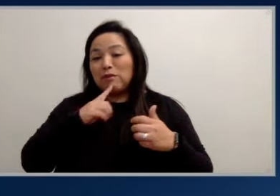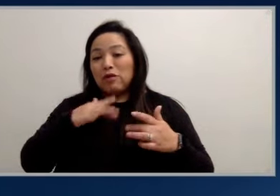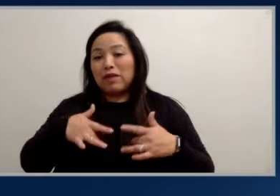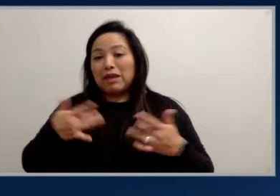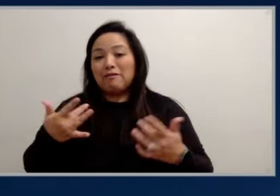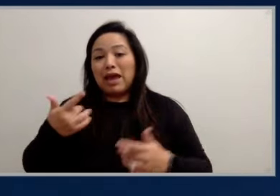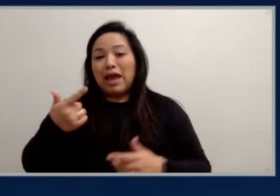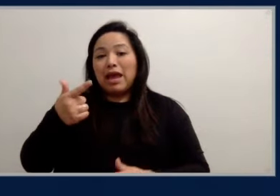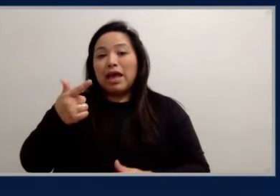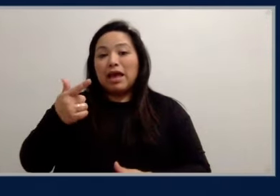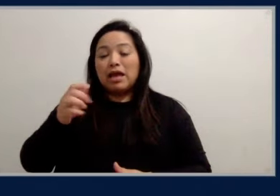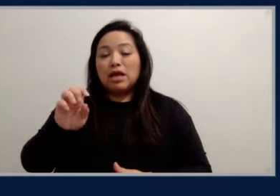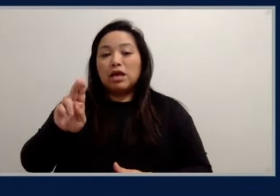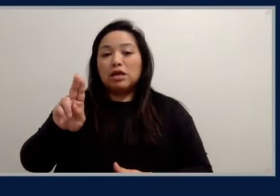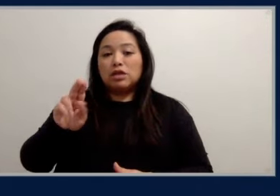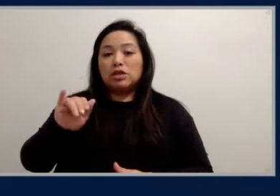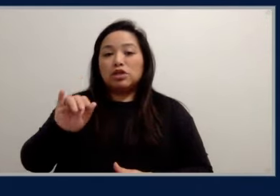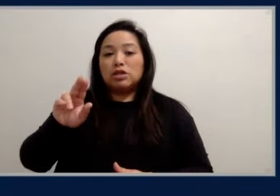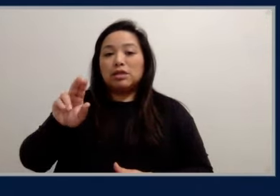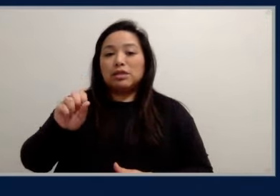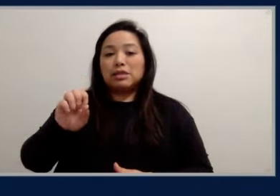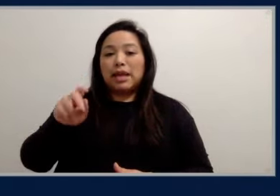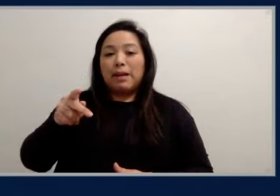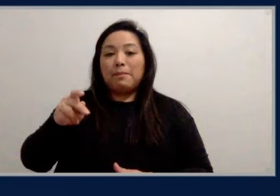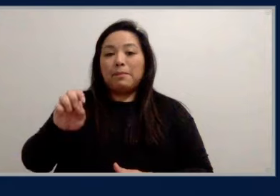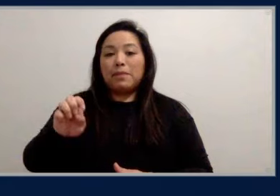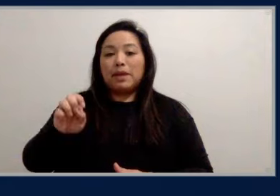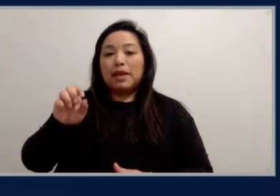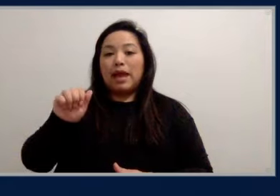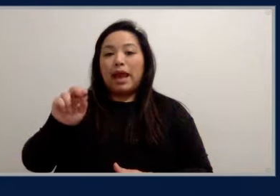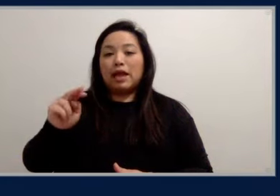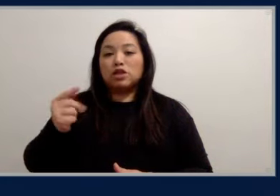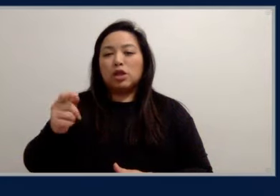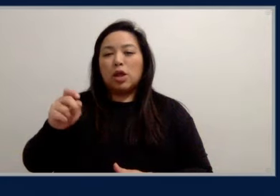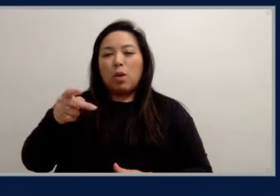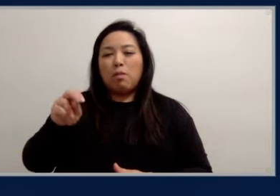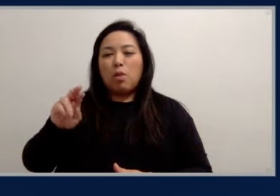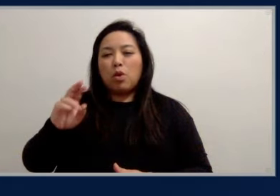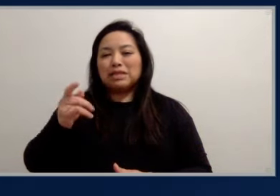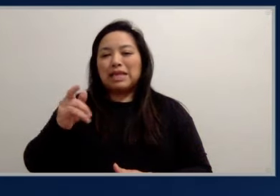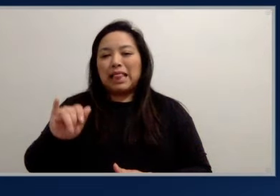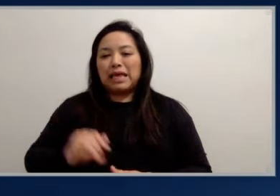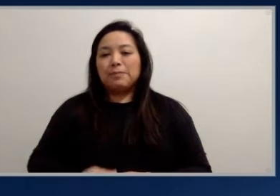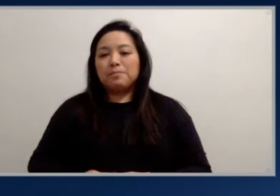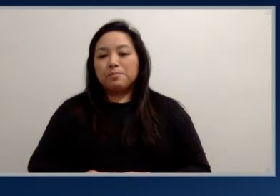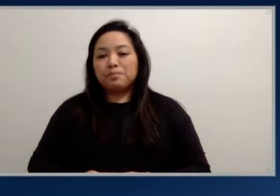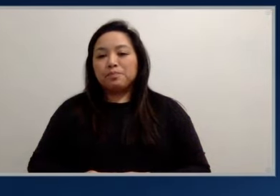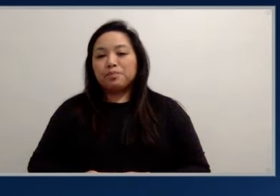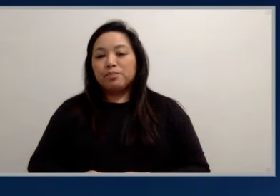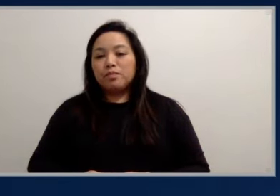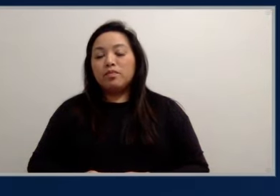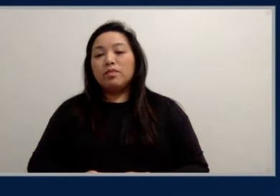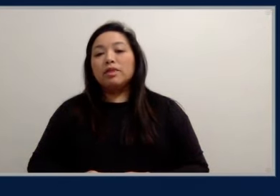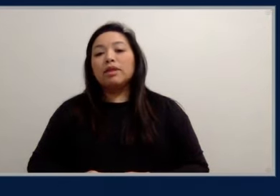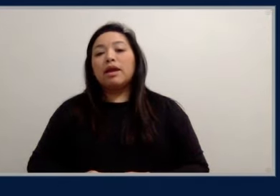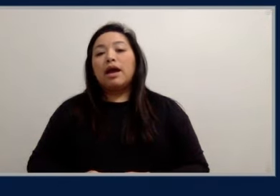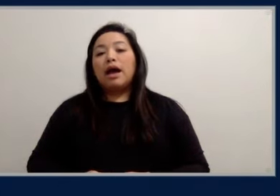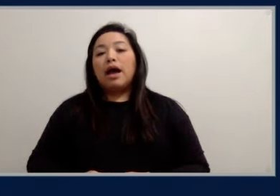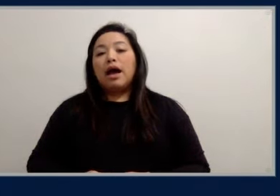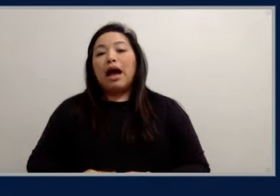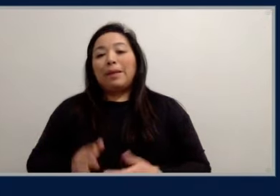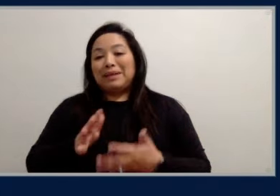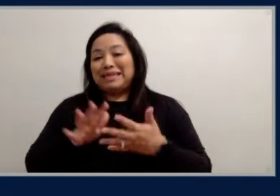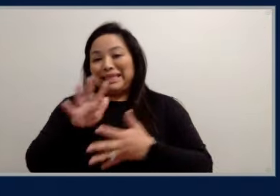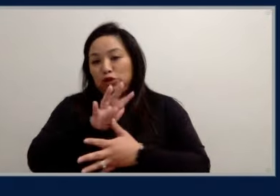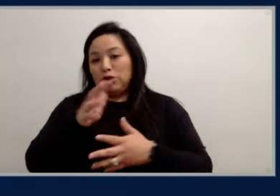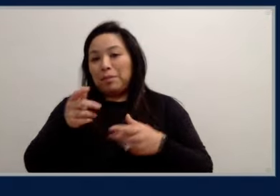Angelo Porcelli. I'm a senior manager in the Amazon SageMaker service team. Okay, we're going to be learning about what training plans